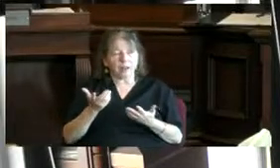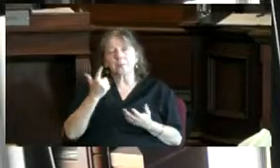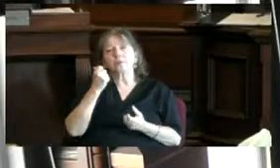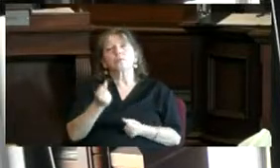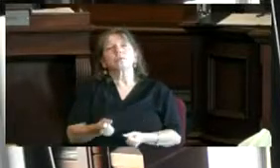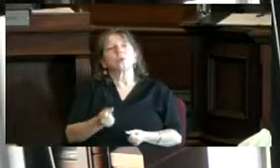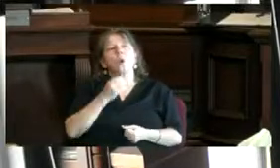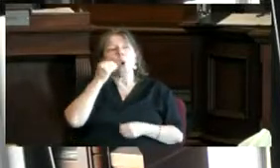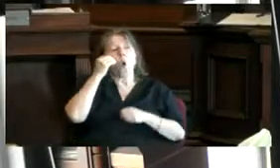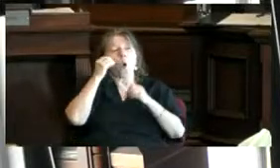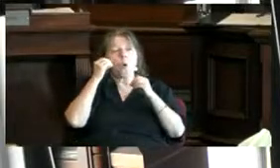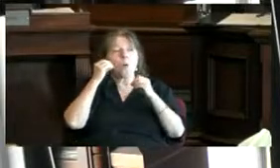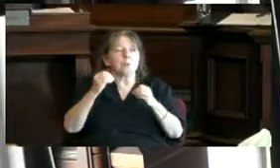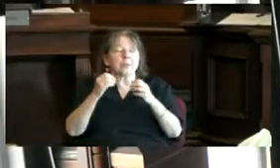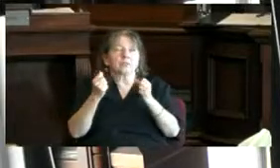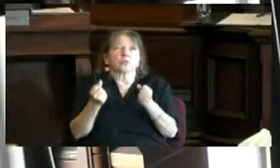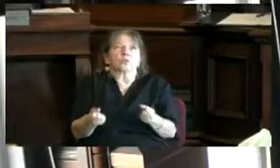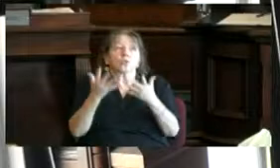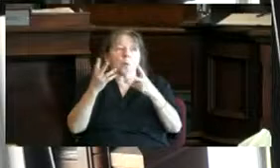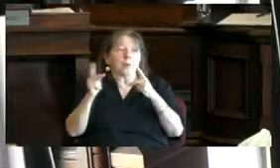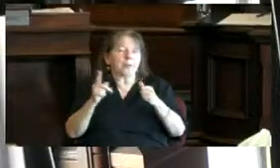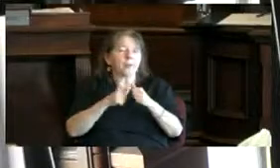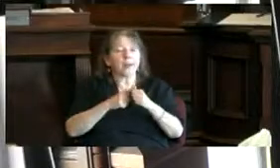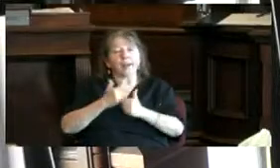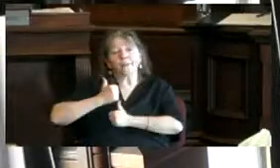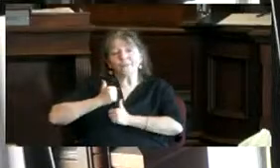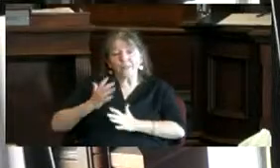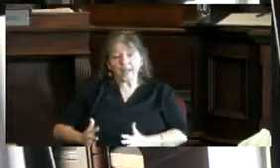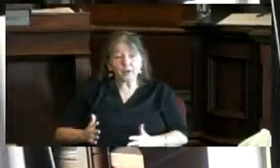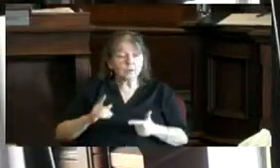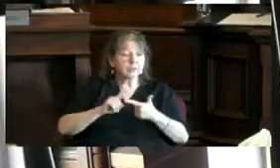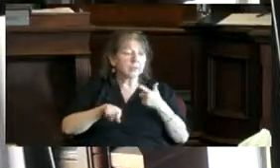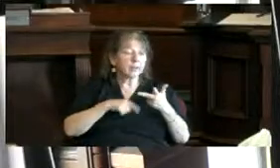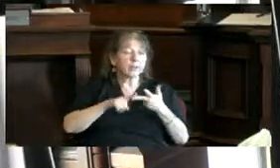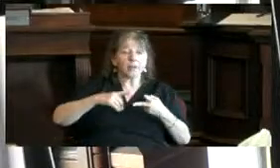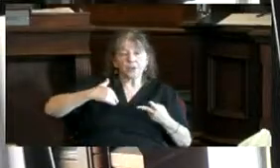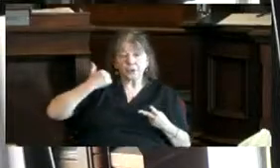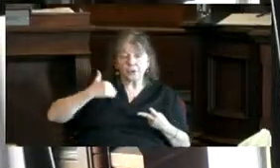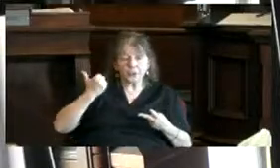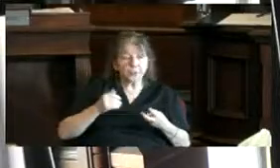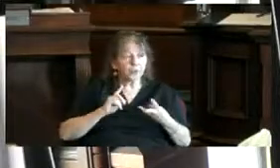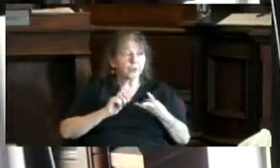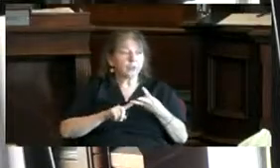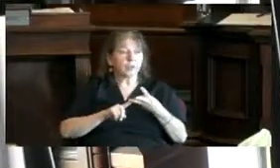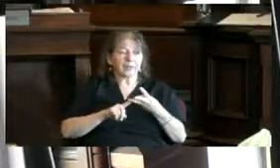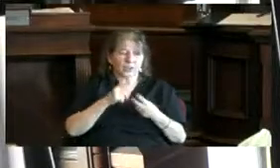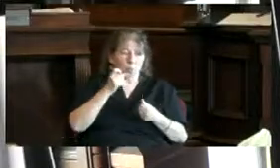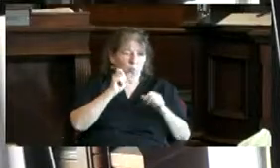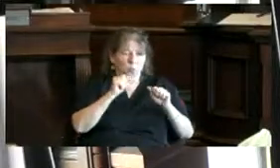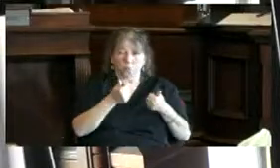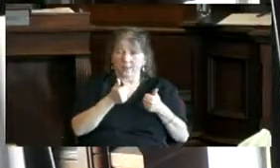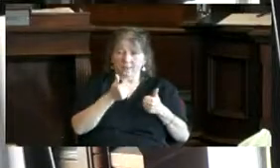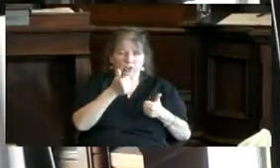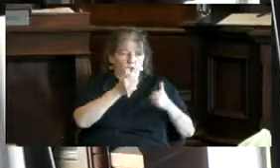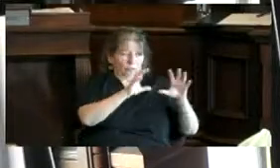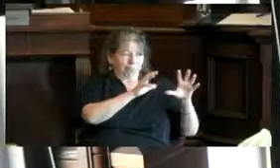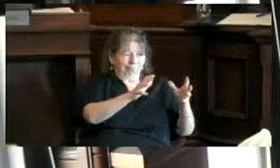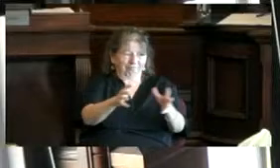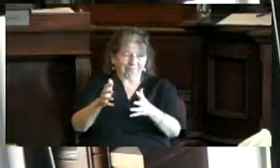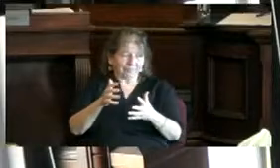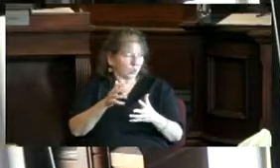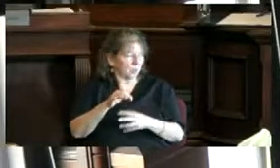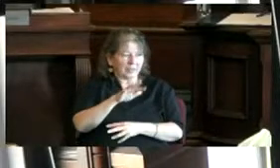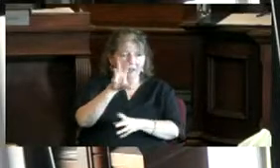components of homelessness. You have your veterans, you have your youth, you have just deciding where to kind of segue